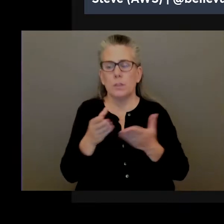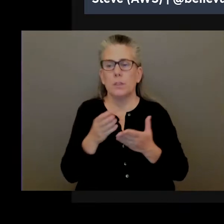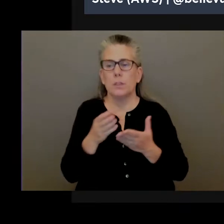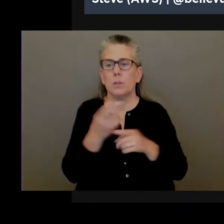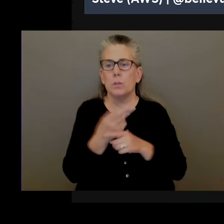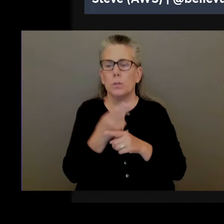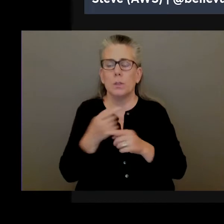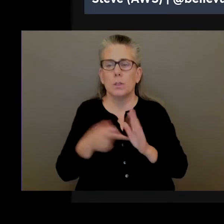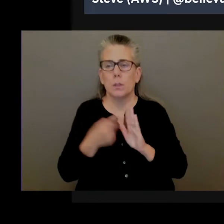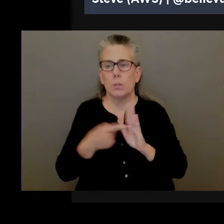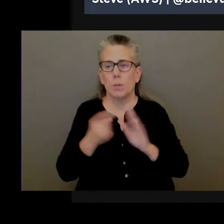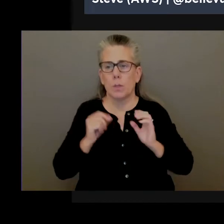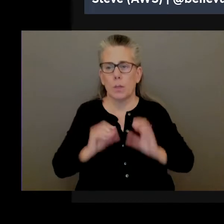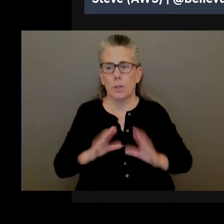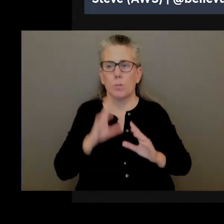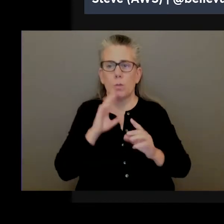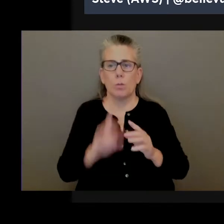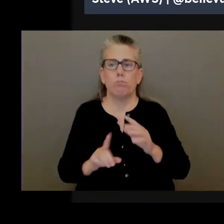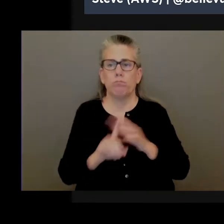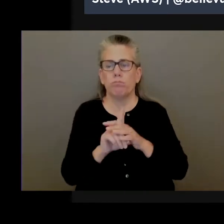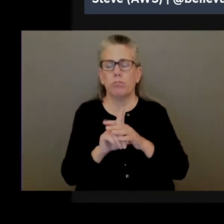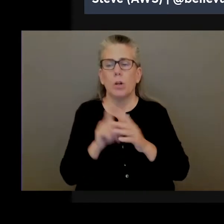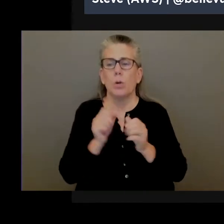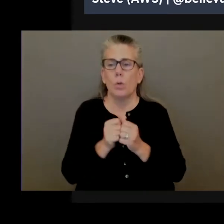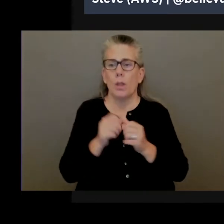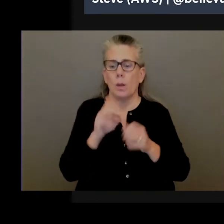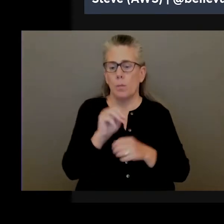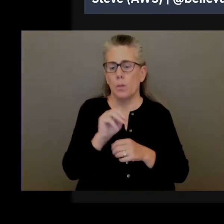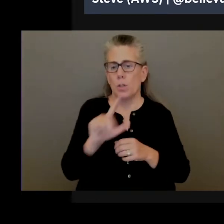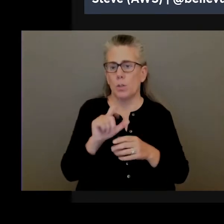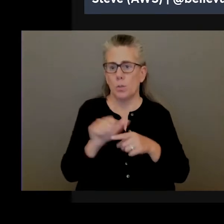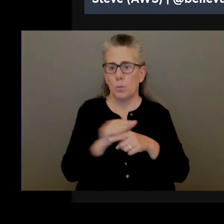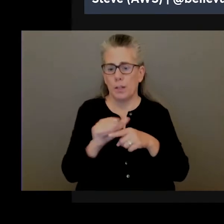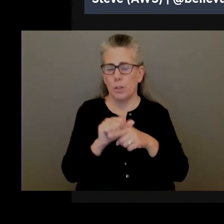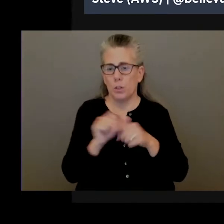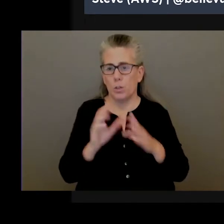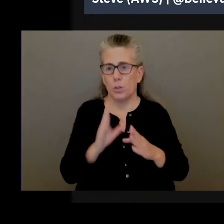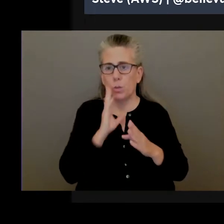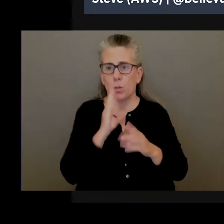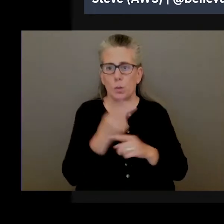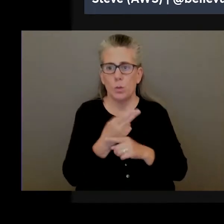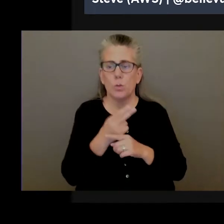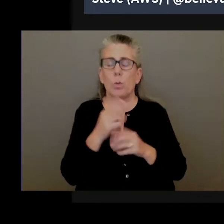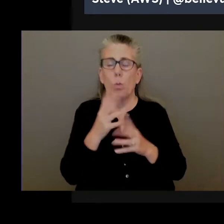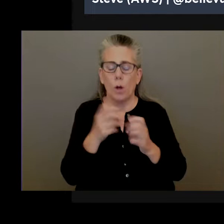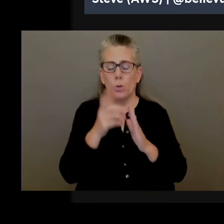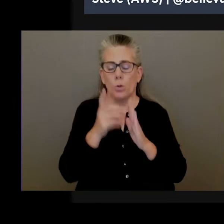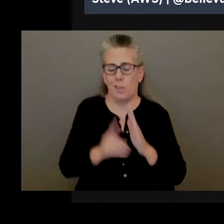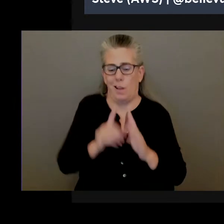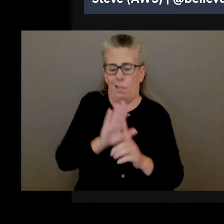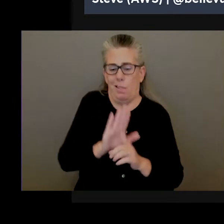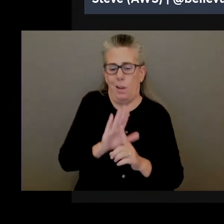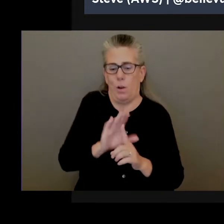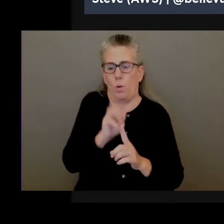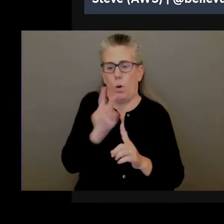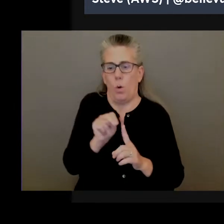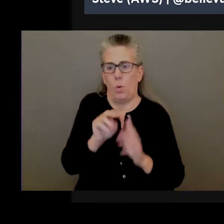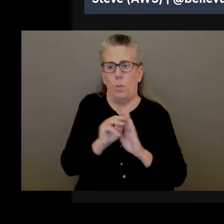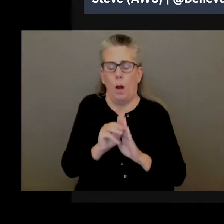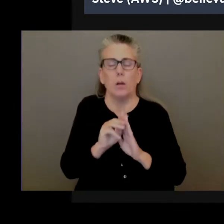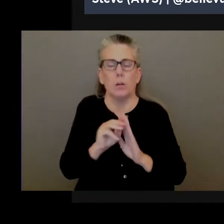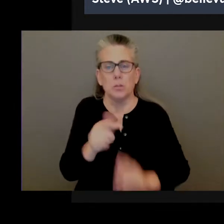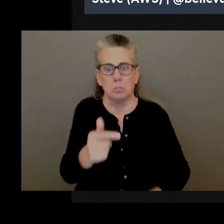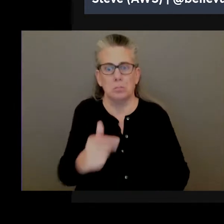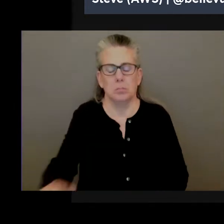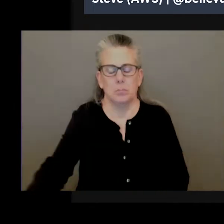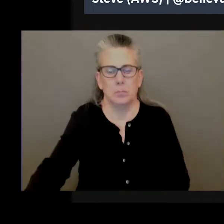say, we have a machine learning practitioners who wants to build, train, and deploy their own models. And that's exactly where our Amazon SageMaker service